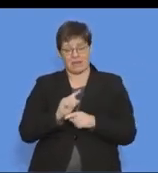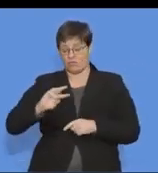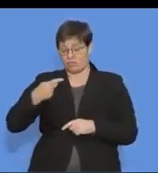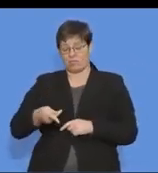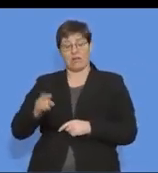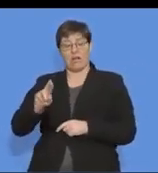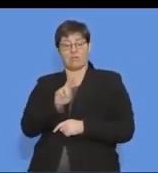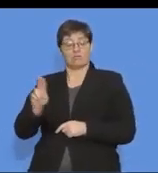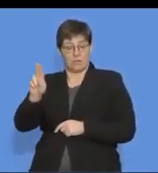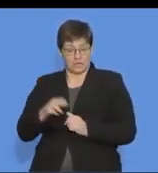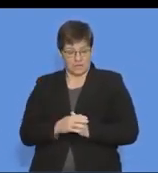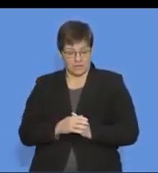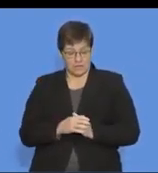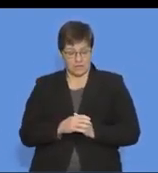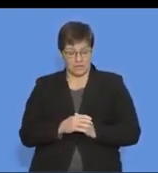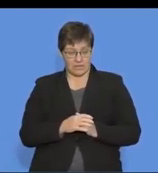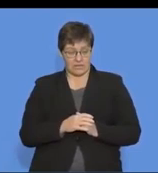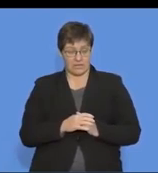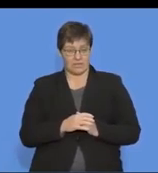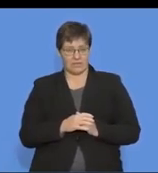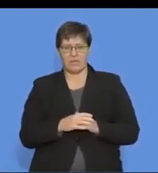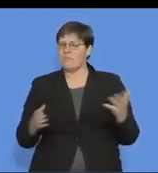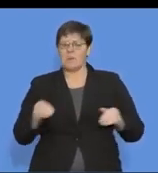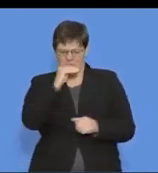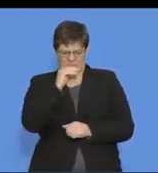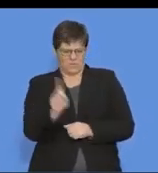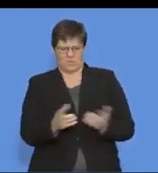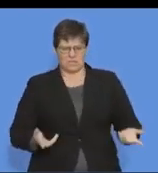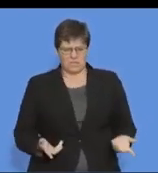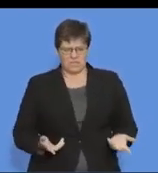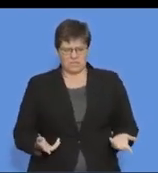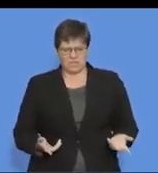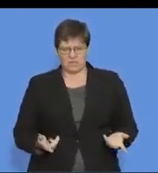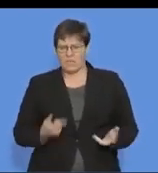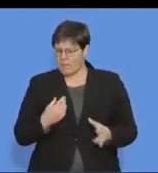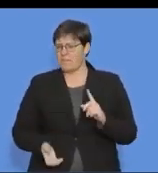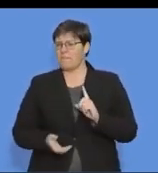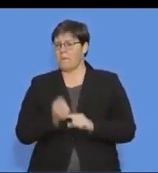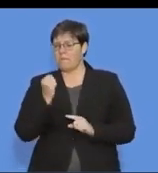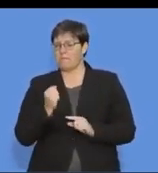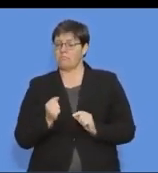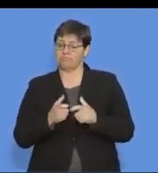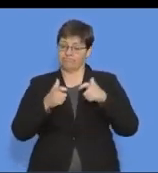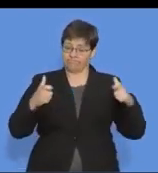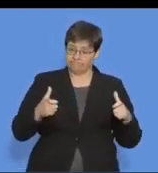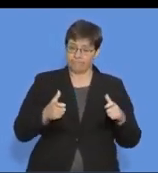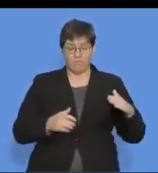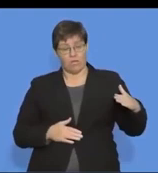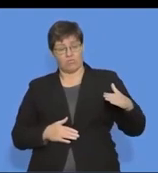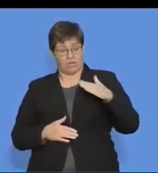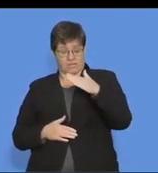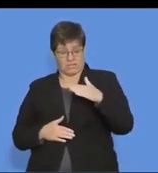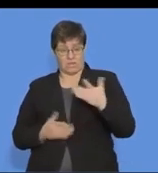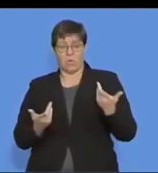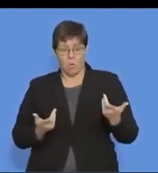the reciprocal of the square of the distance. So if we calculate the slope, what exactly does it give us? Now, let's determine the magnitude of the